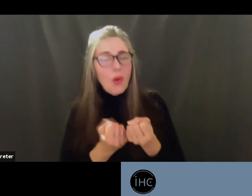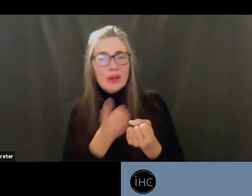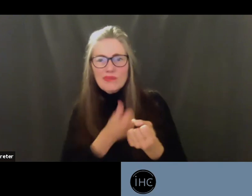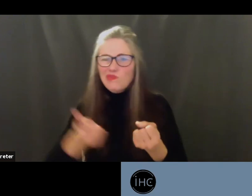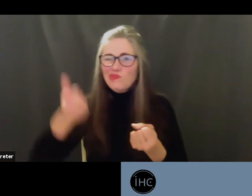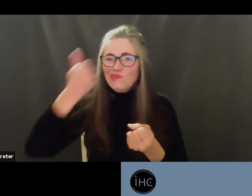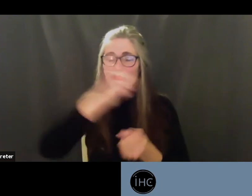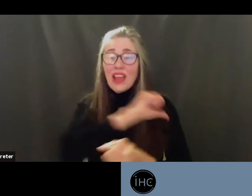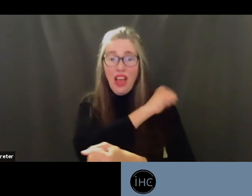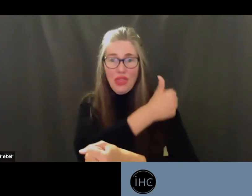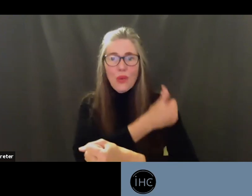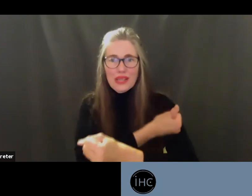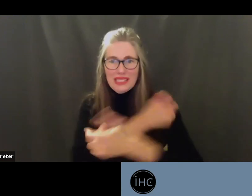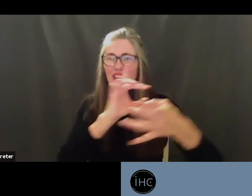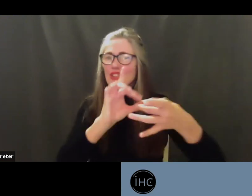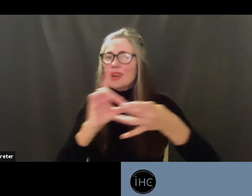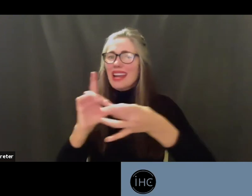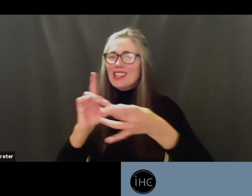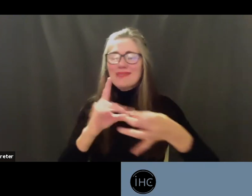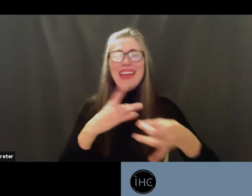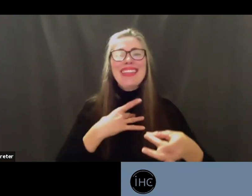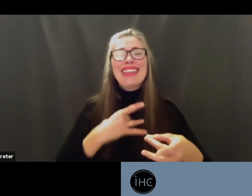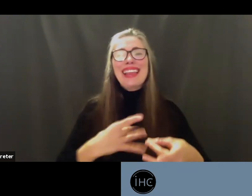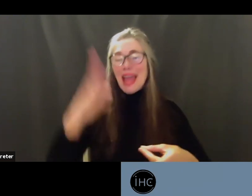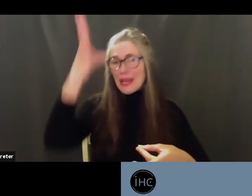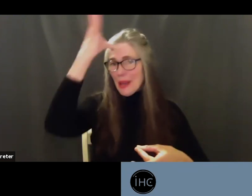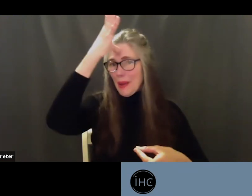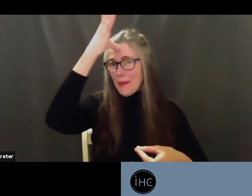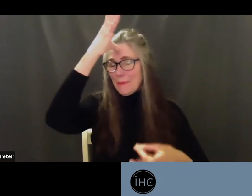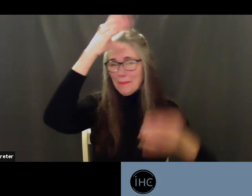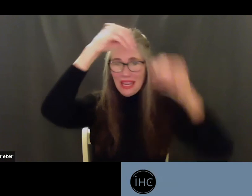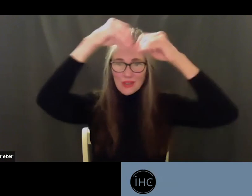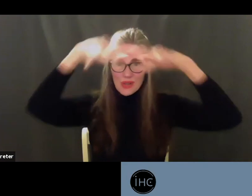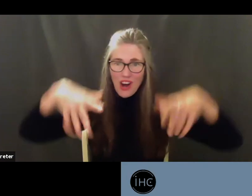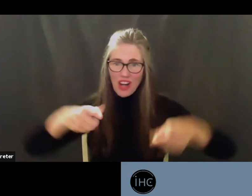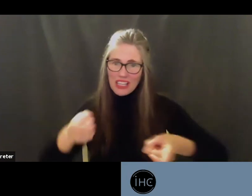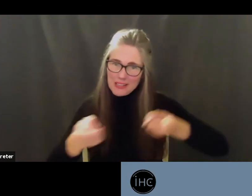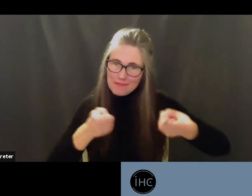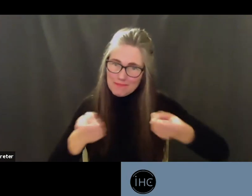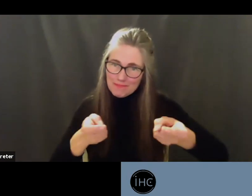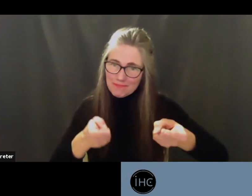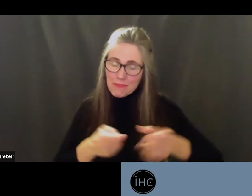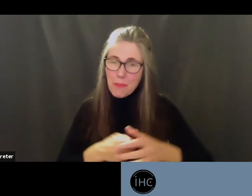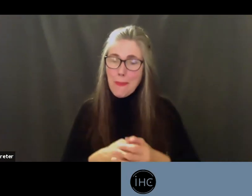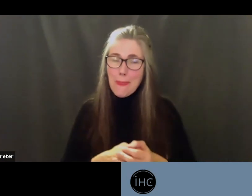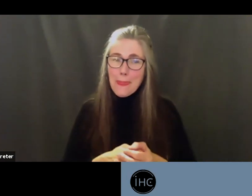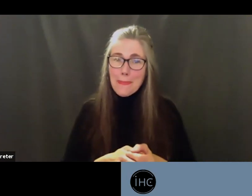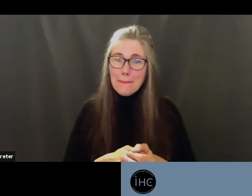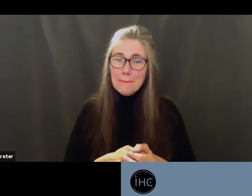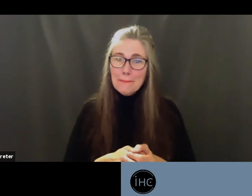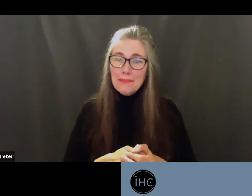authoritarian relationships. They like patriarchy, etc. And often they're kind of